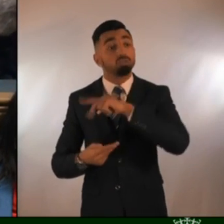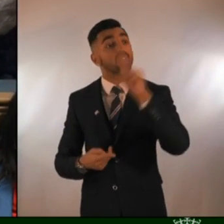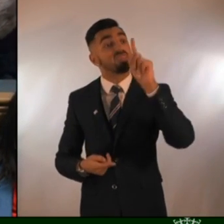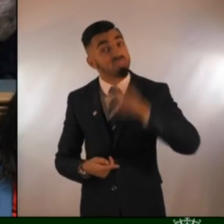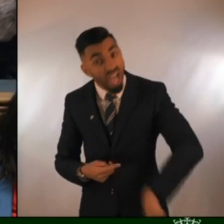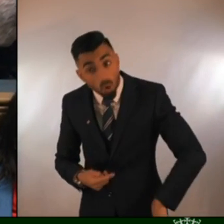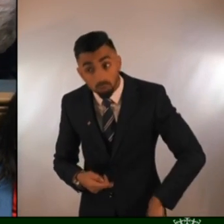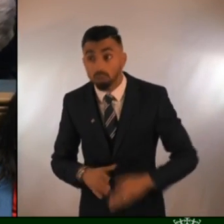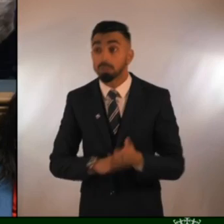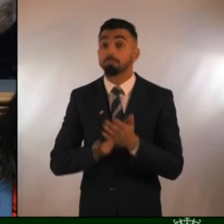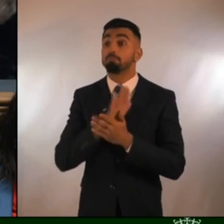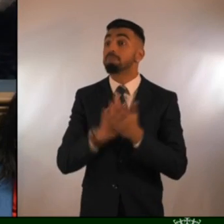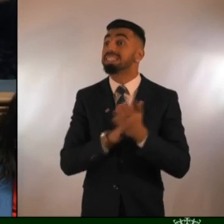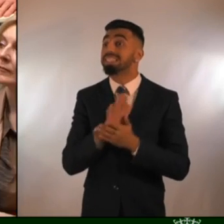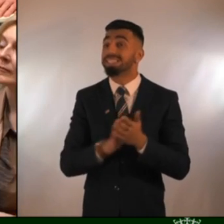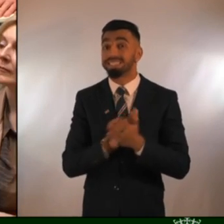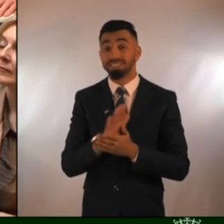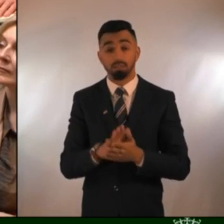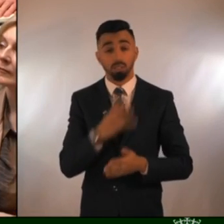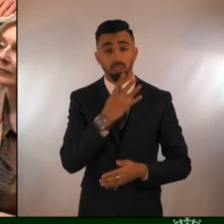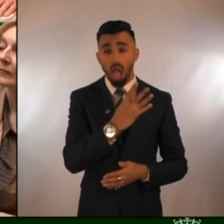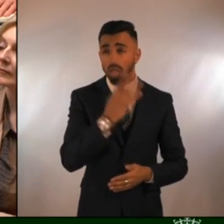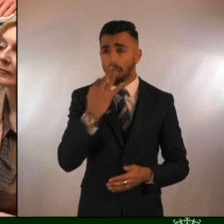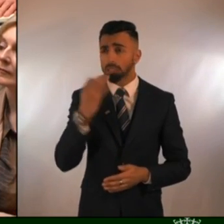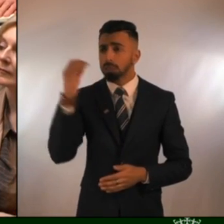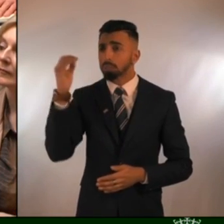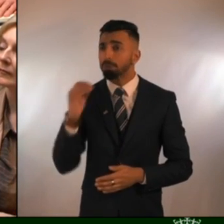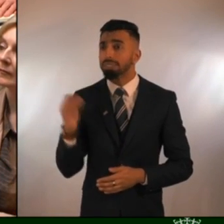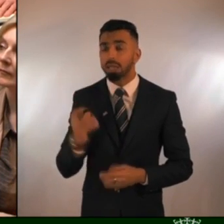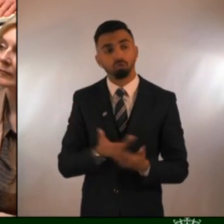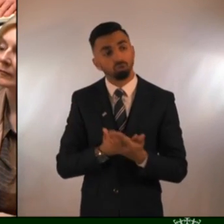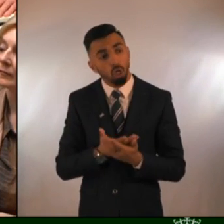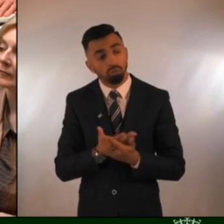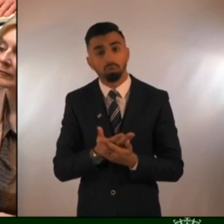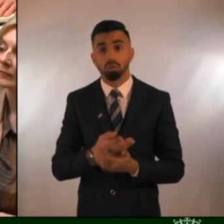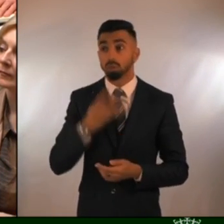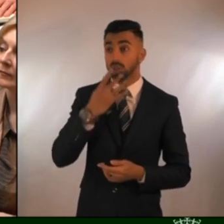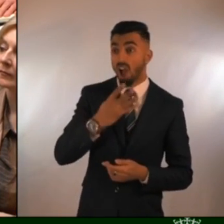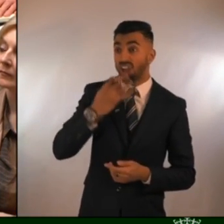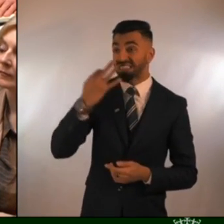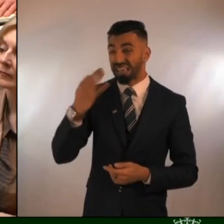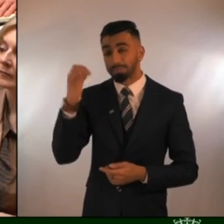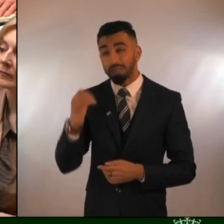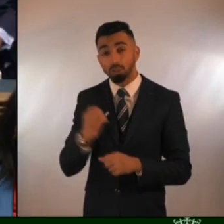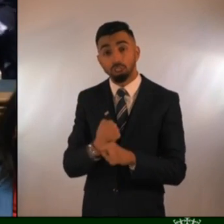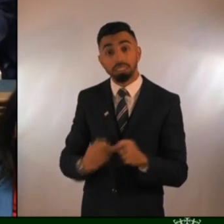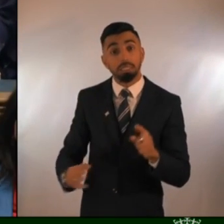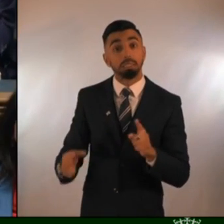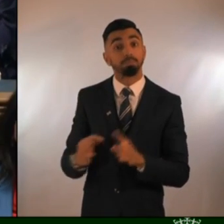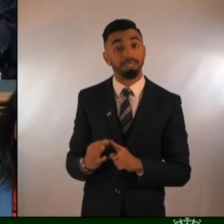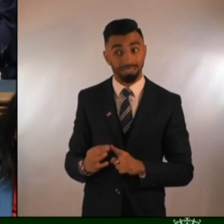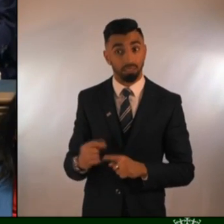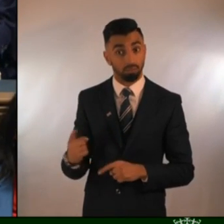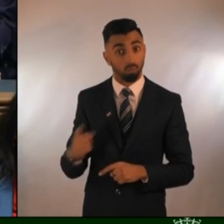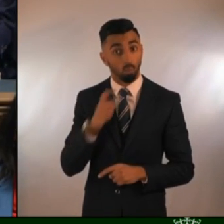around 98% of consultants and 96% of GPs out of the taper altogether. At